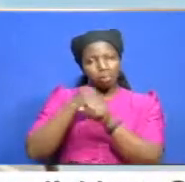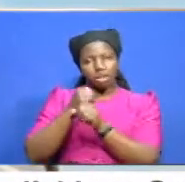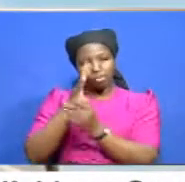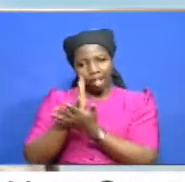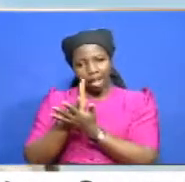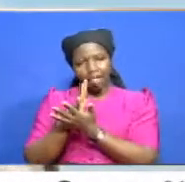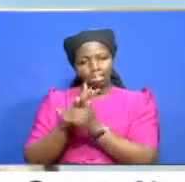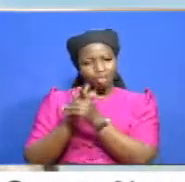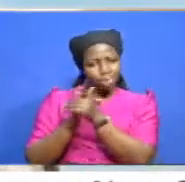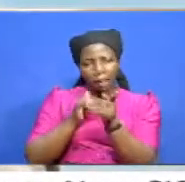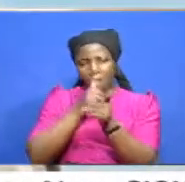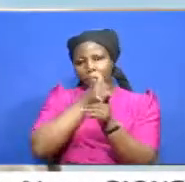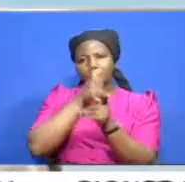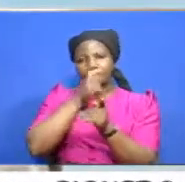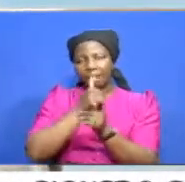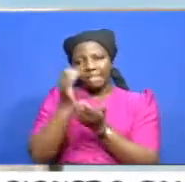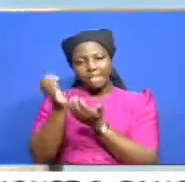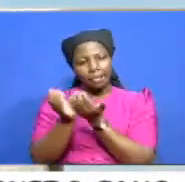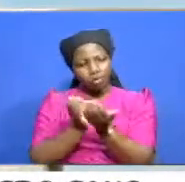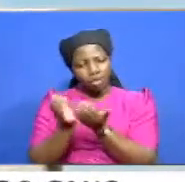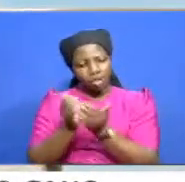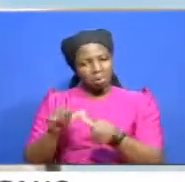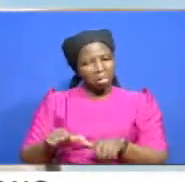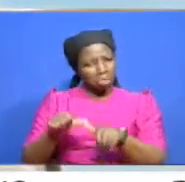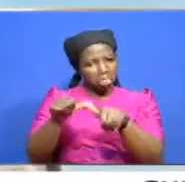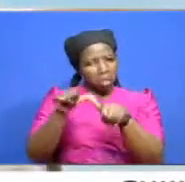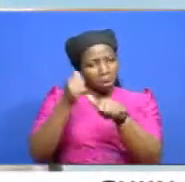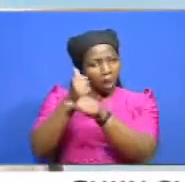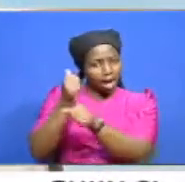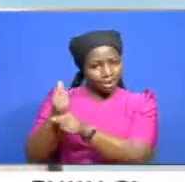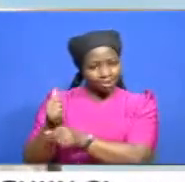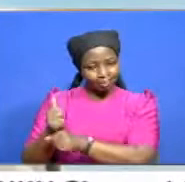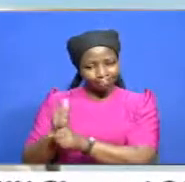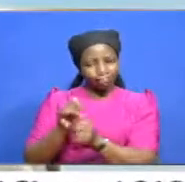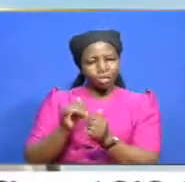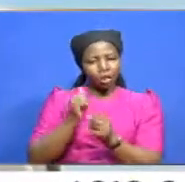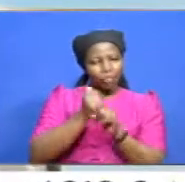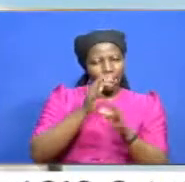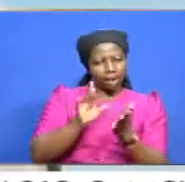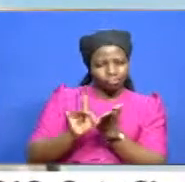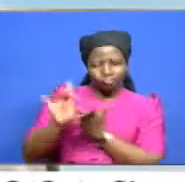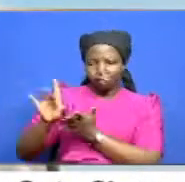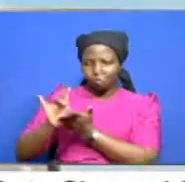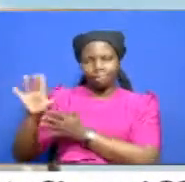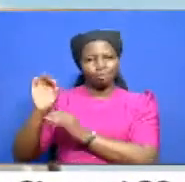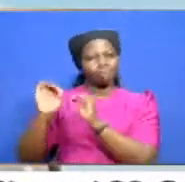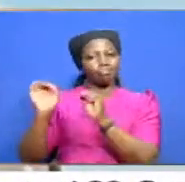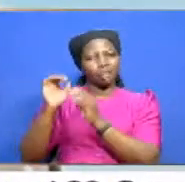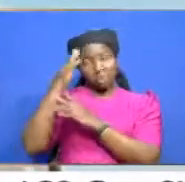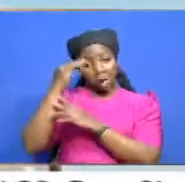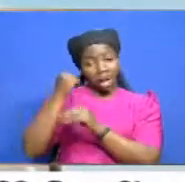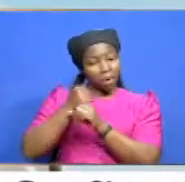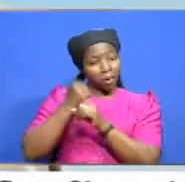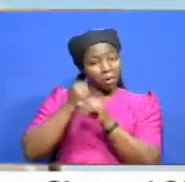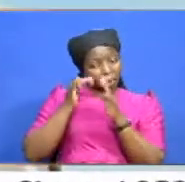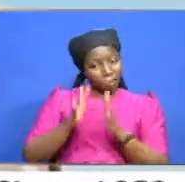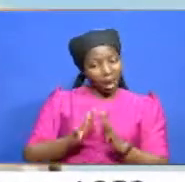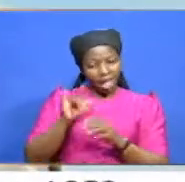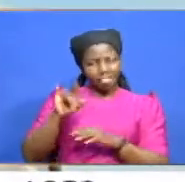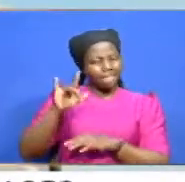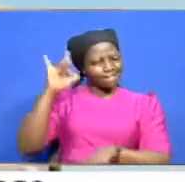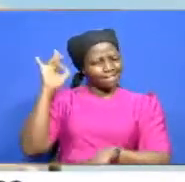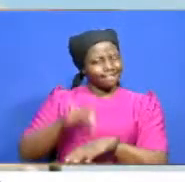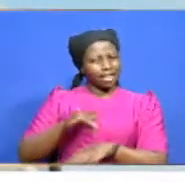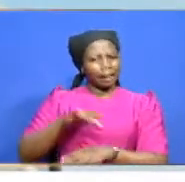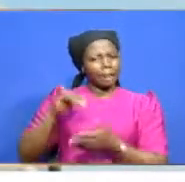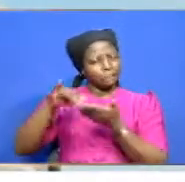those private enterprises are kept afloat, they don't lay off workers, because workers are the worst affected with